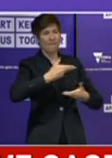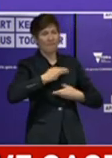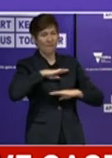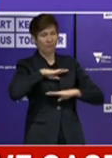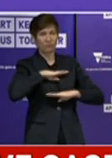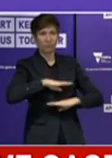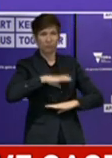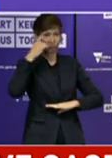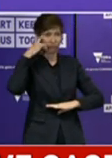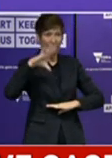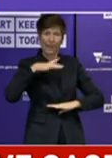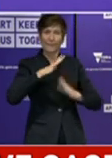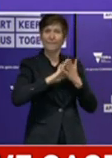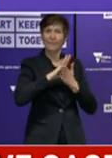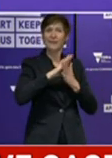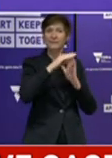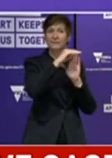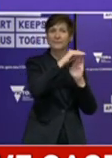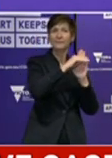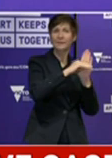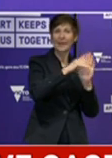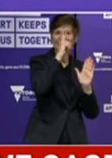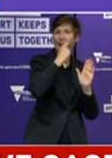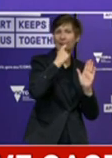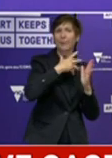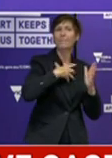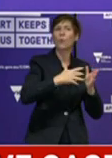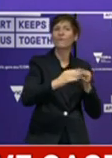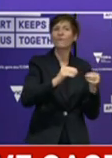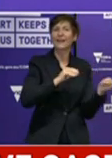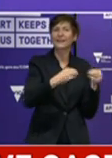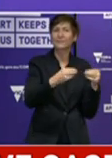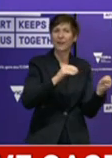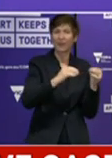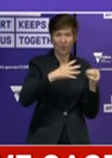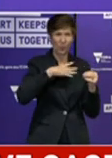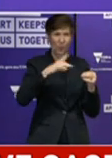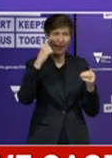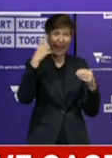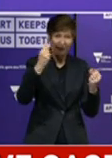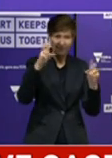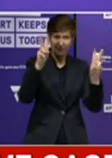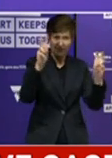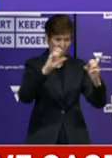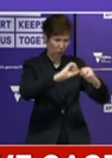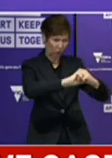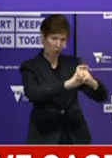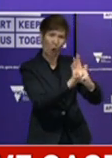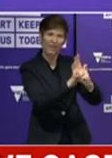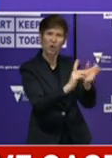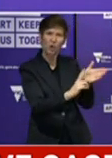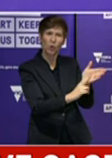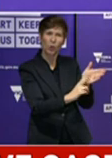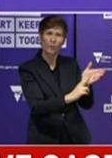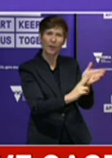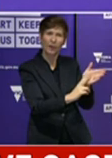then we have that ultimate pathway where we can find that COVID normal and lock it in, not have a situation where